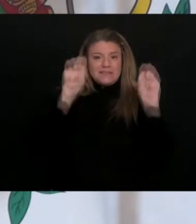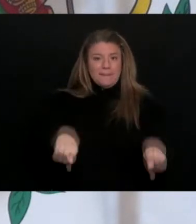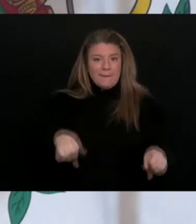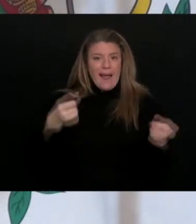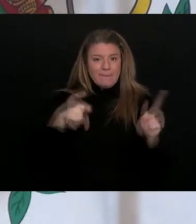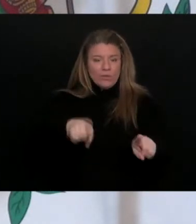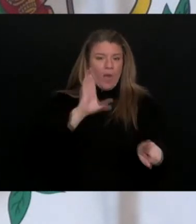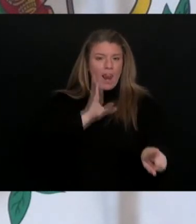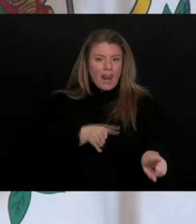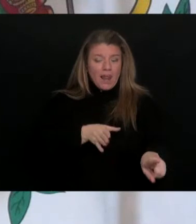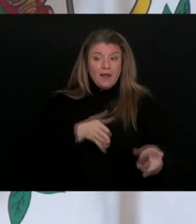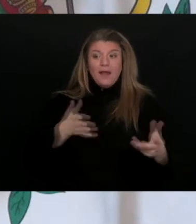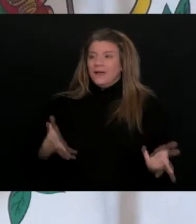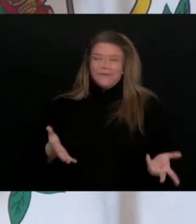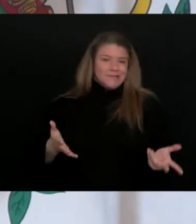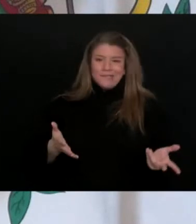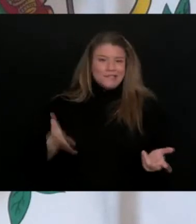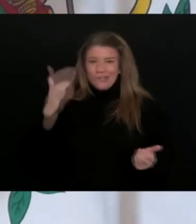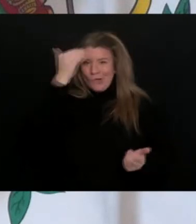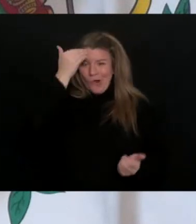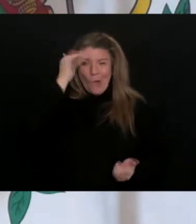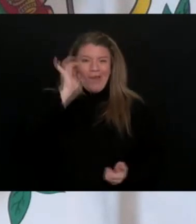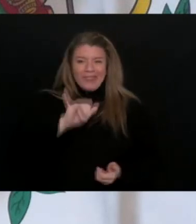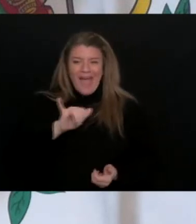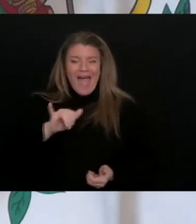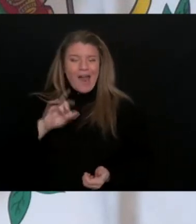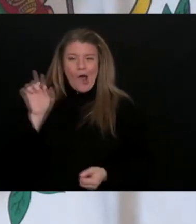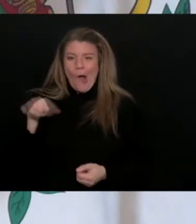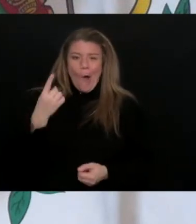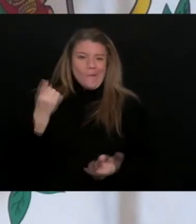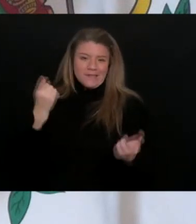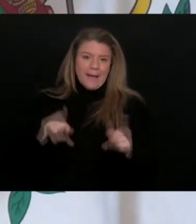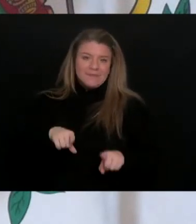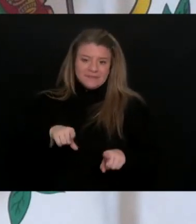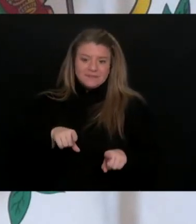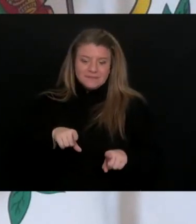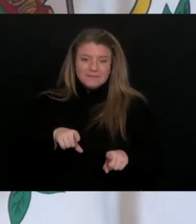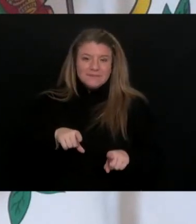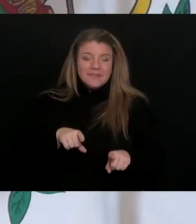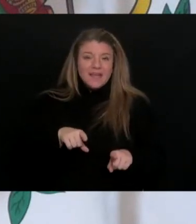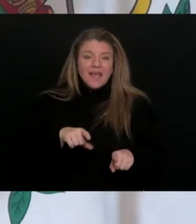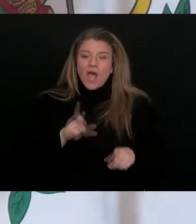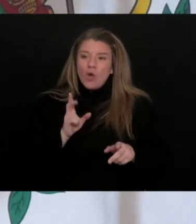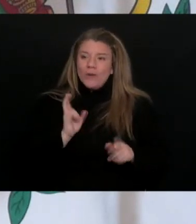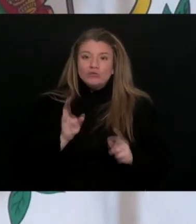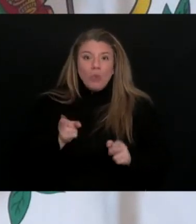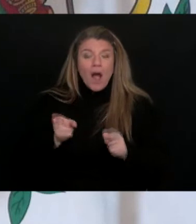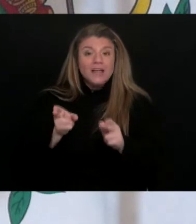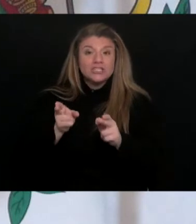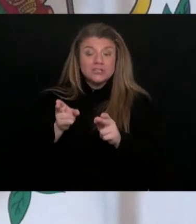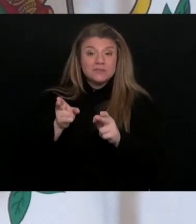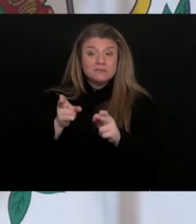that being said, you got that at play, and when it's rushed out as